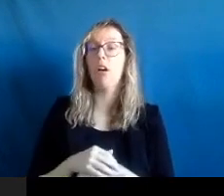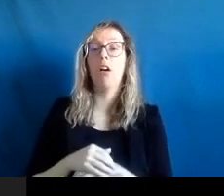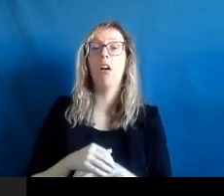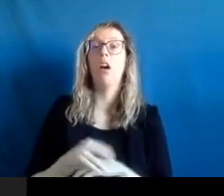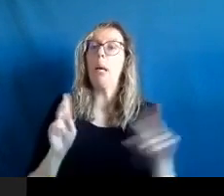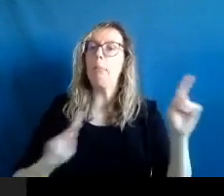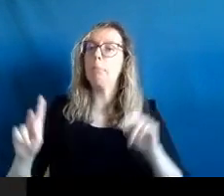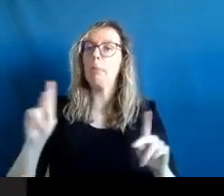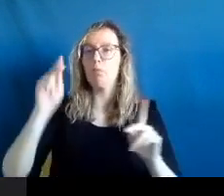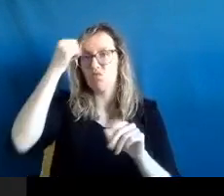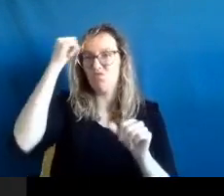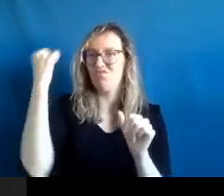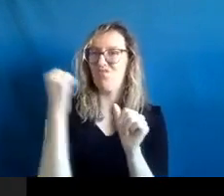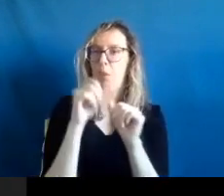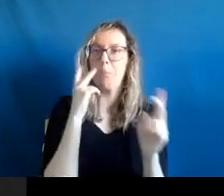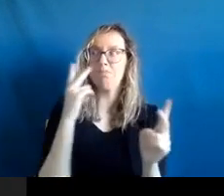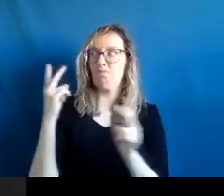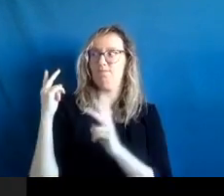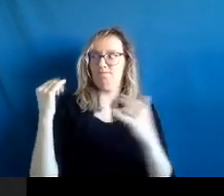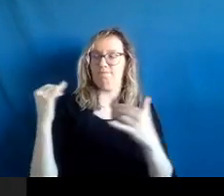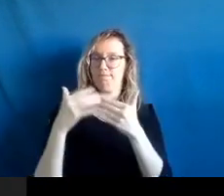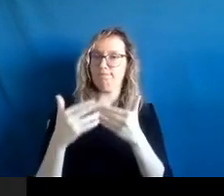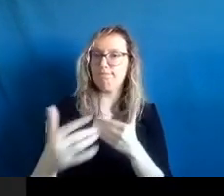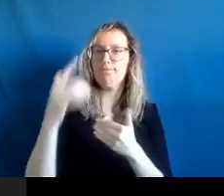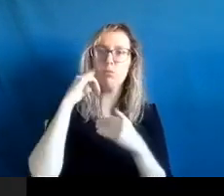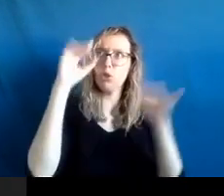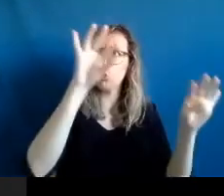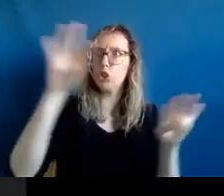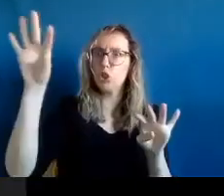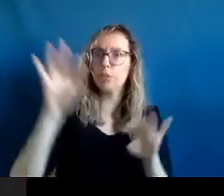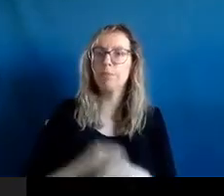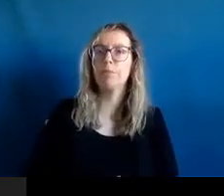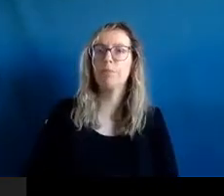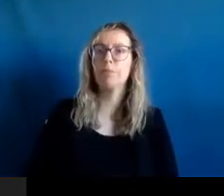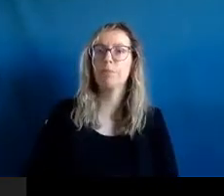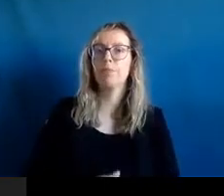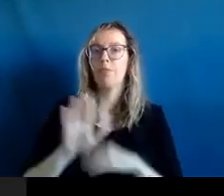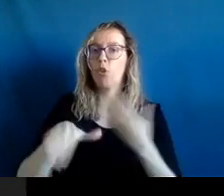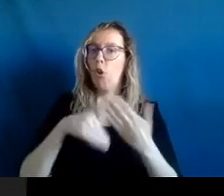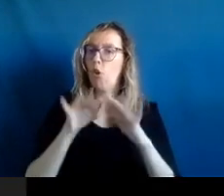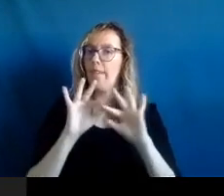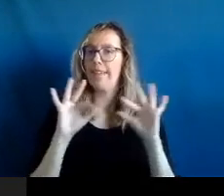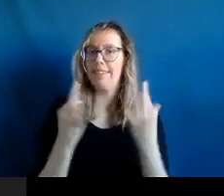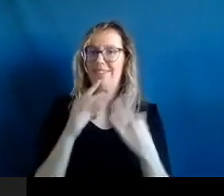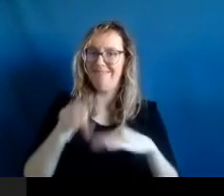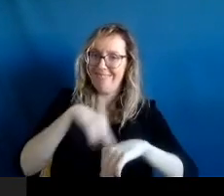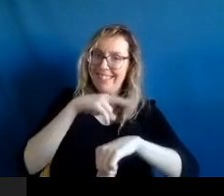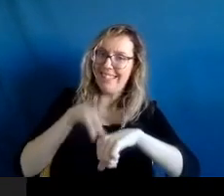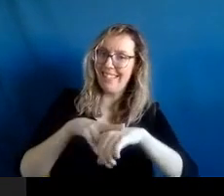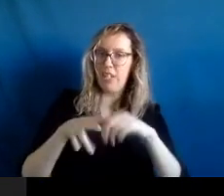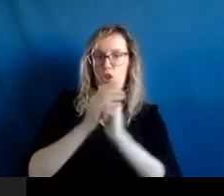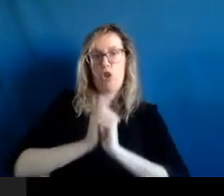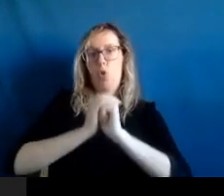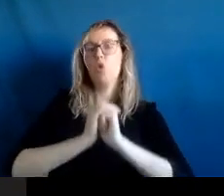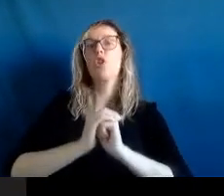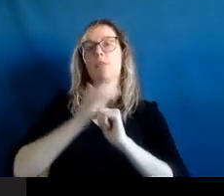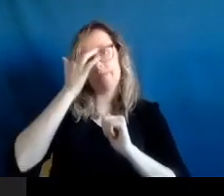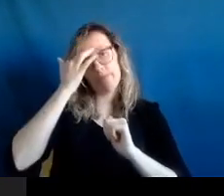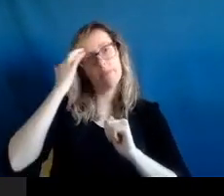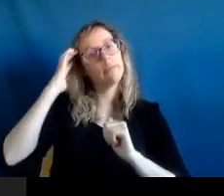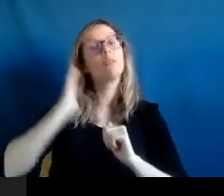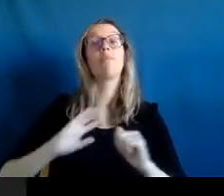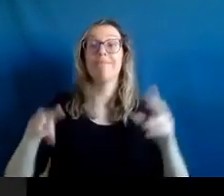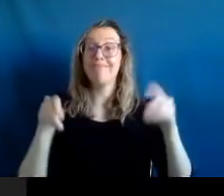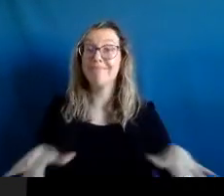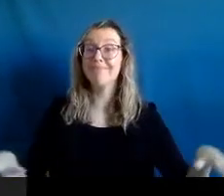shall remember and turn to the Lord. And all the families of the nations shall worship before the Lord. For dominion